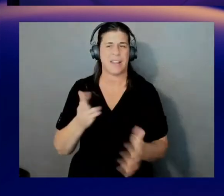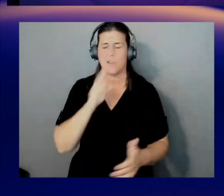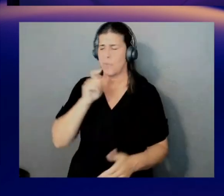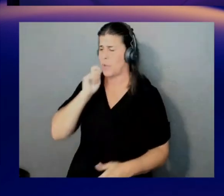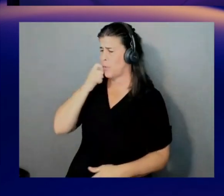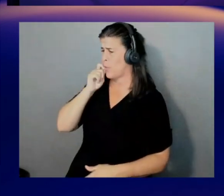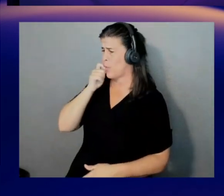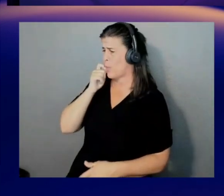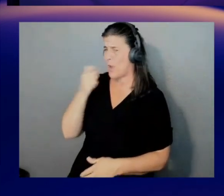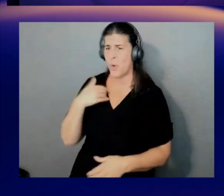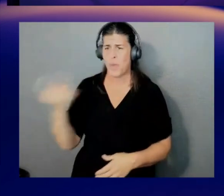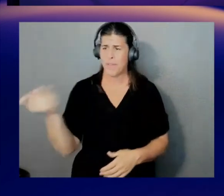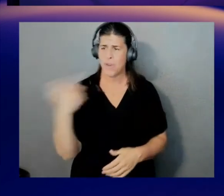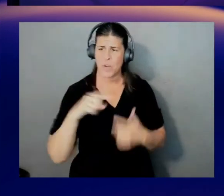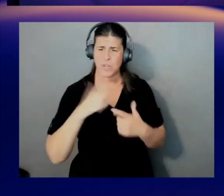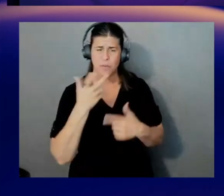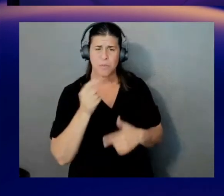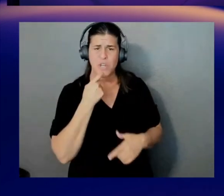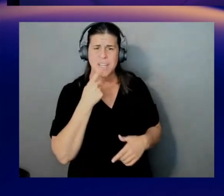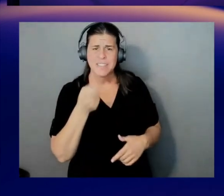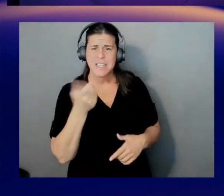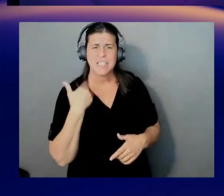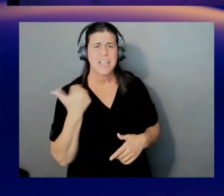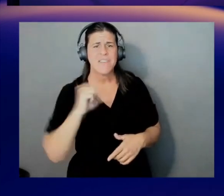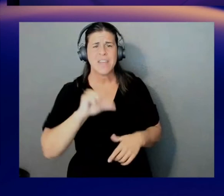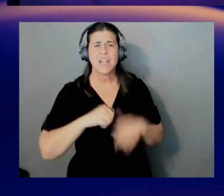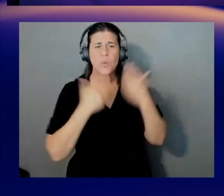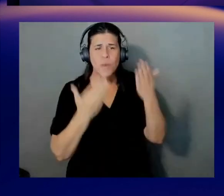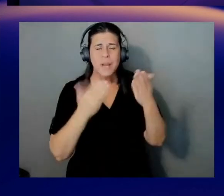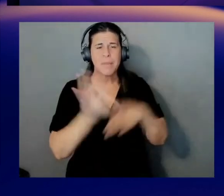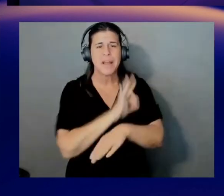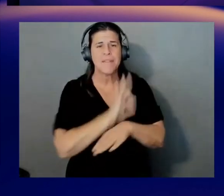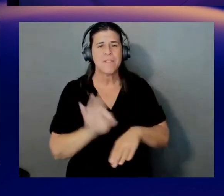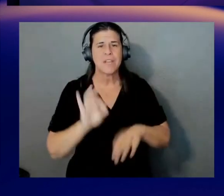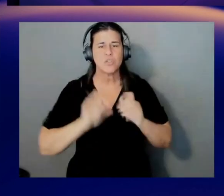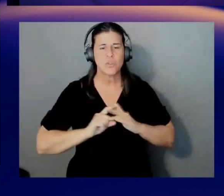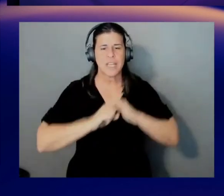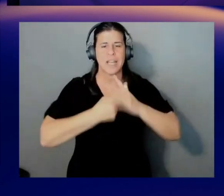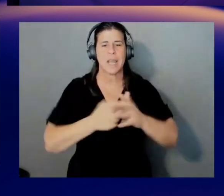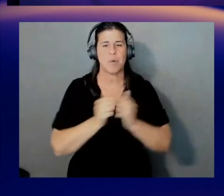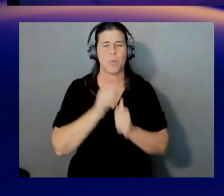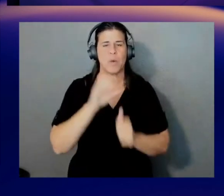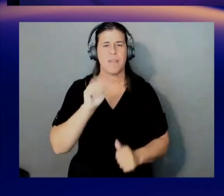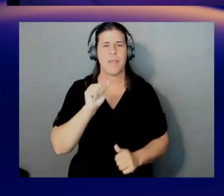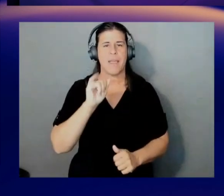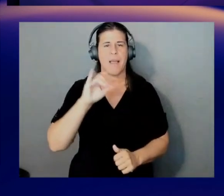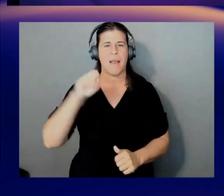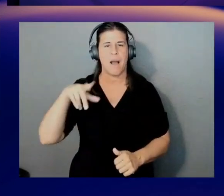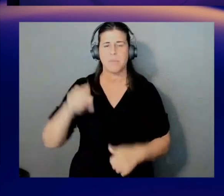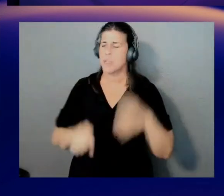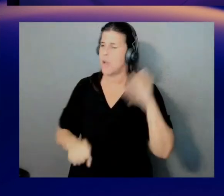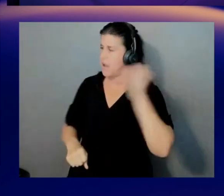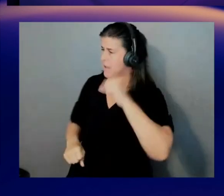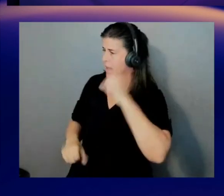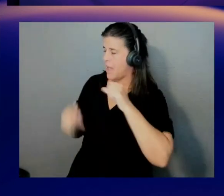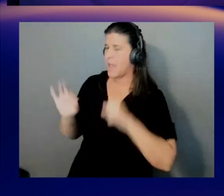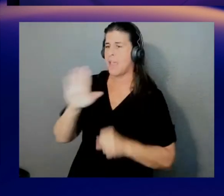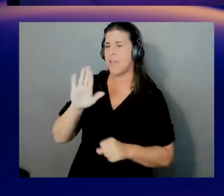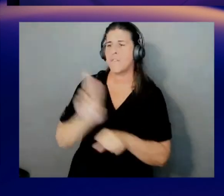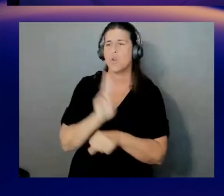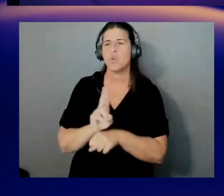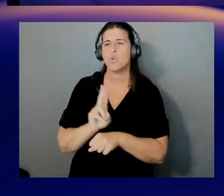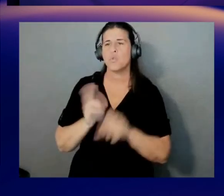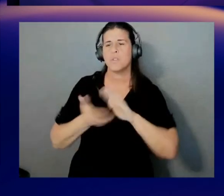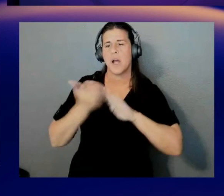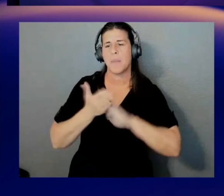question from the chat. It says, are there any recommended features to be enabled with AIOps? Yeah, so if you're using and operating on AWS